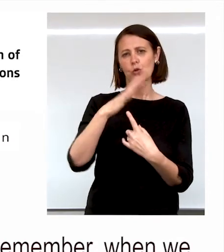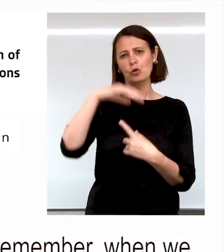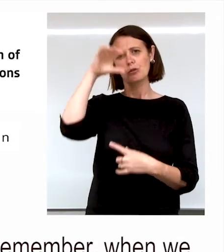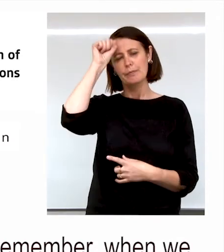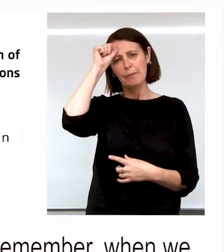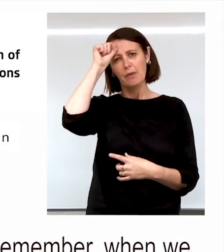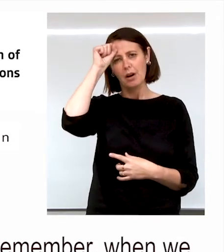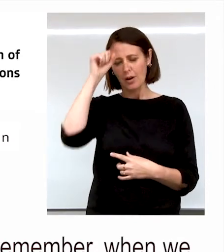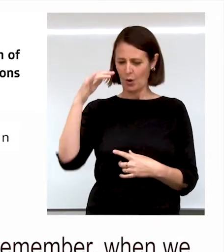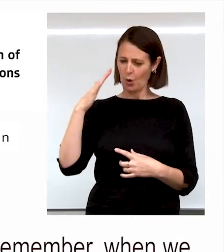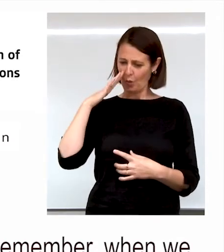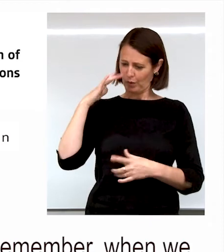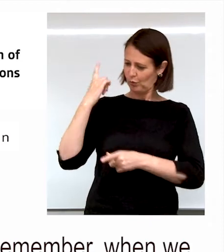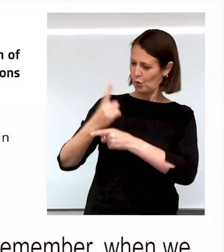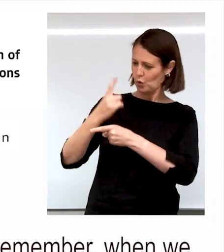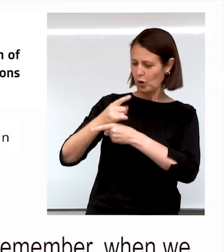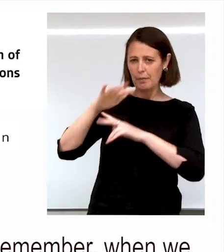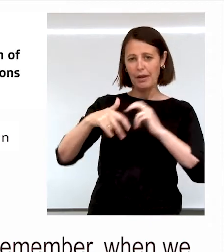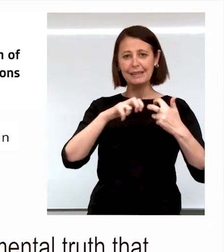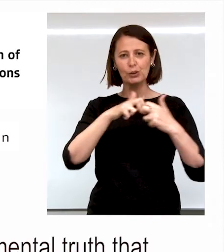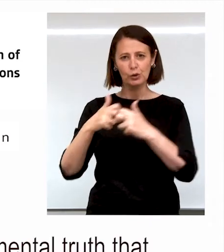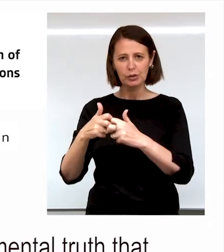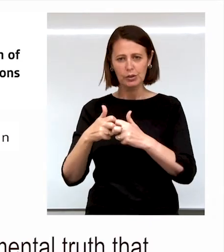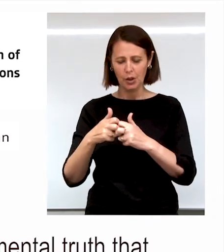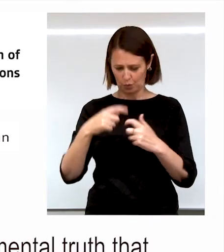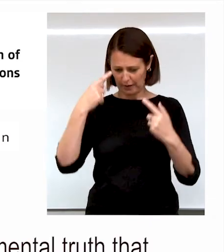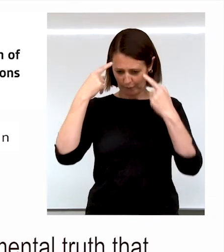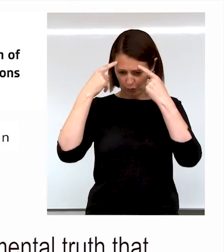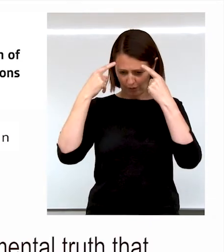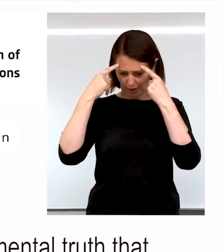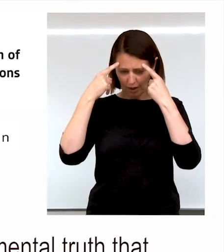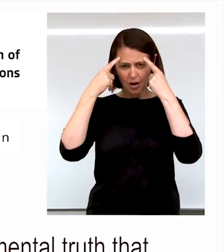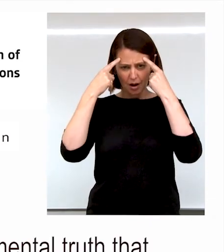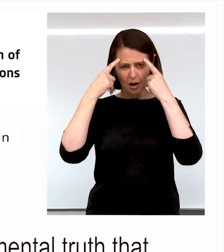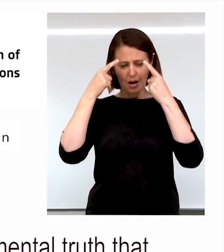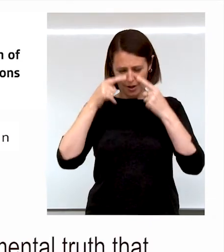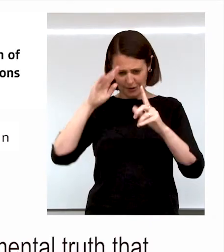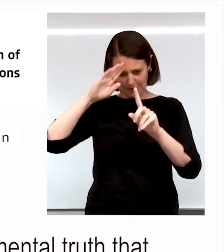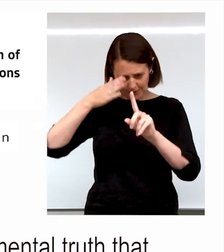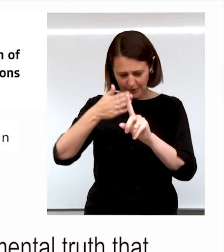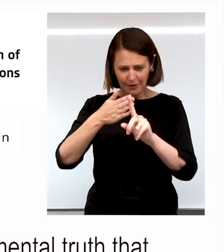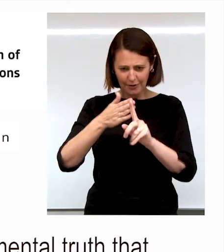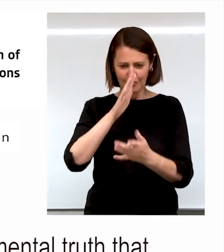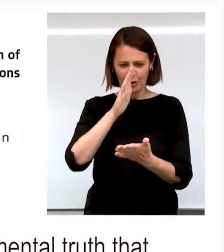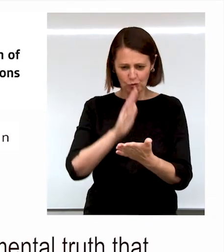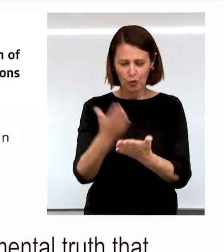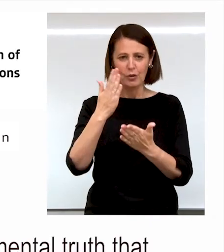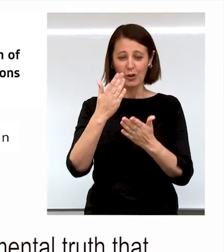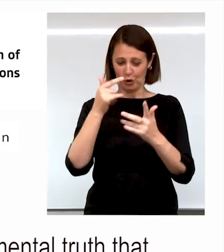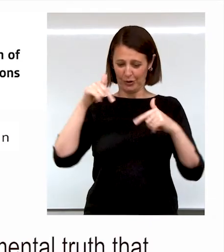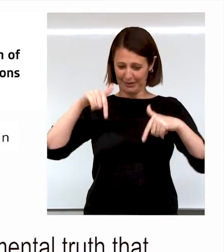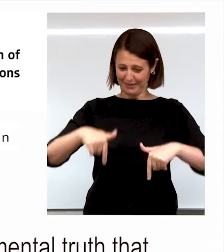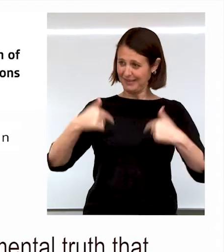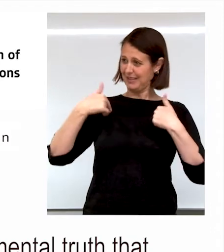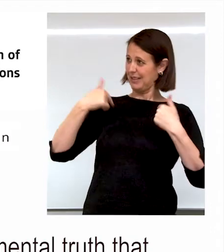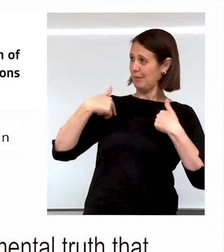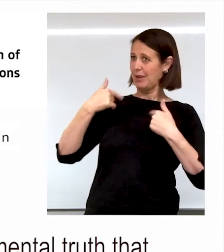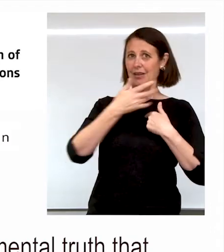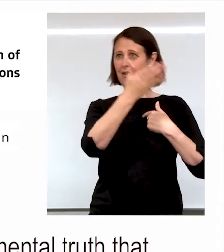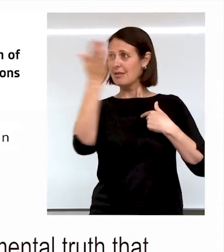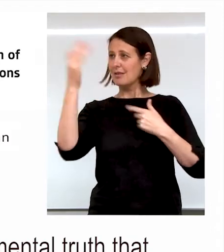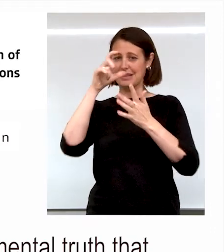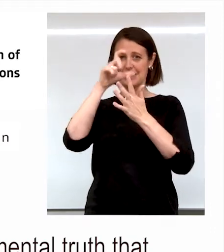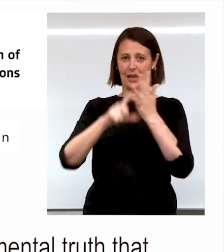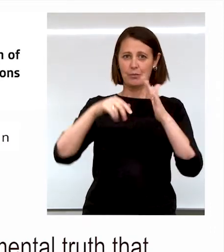when we talk about these issues that we ground ourselves in that fundamental truth that to be disabled in Australia